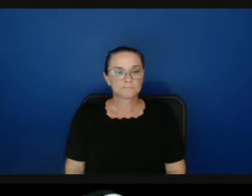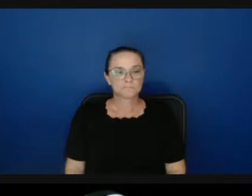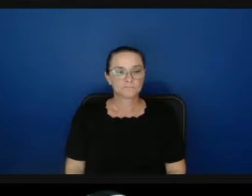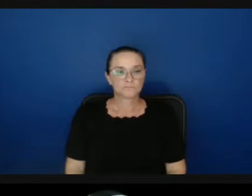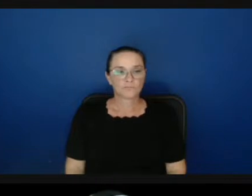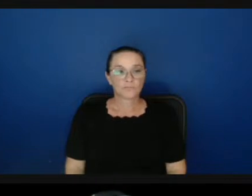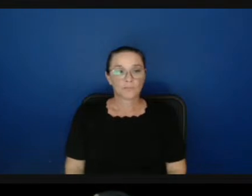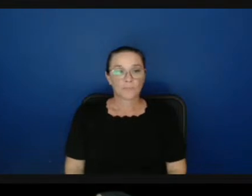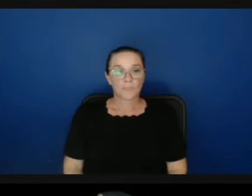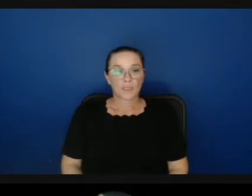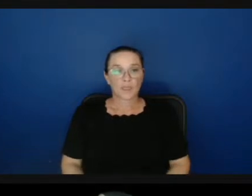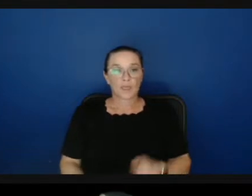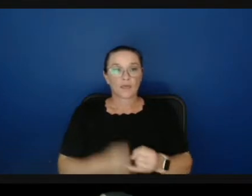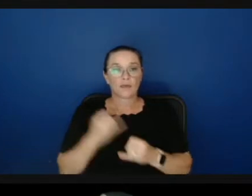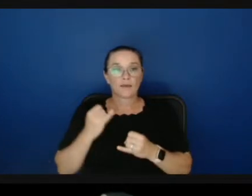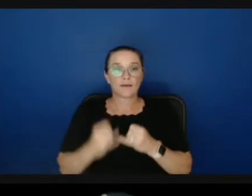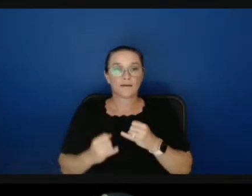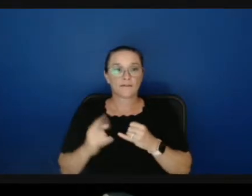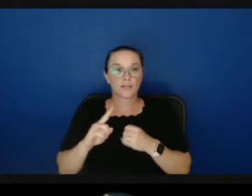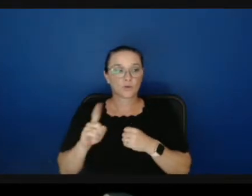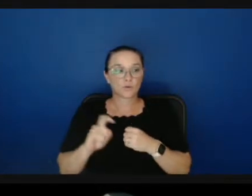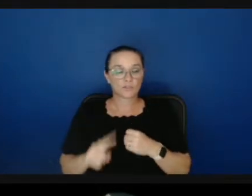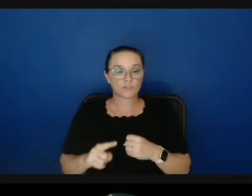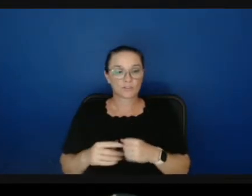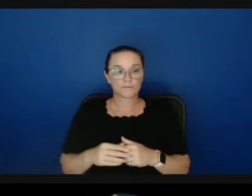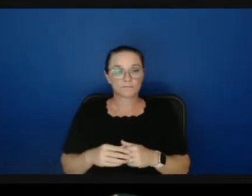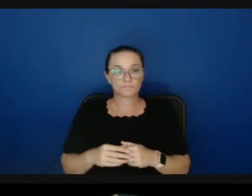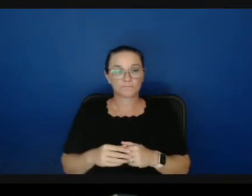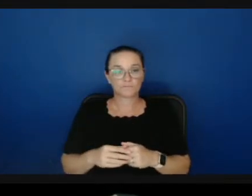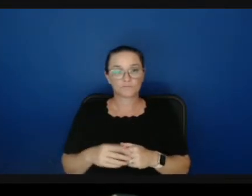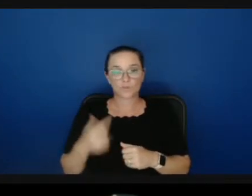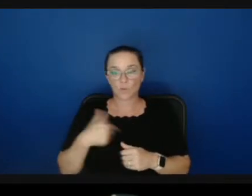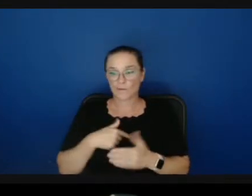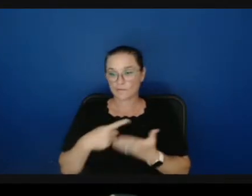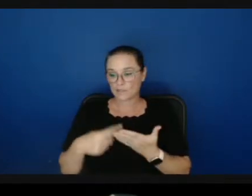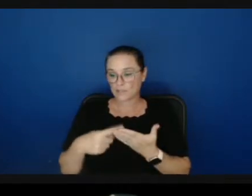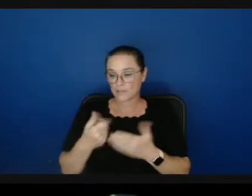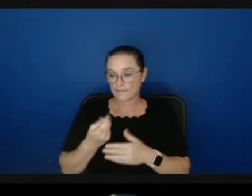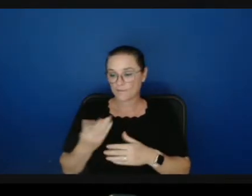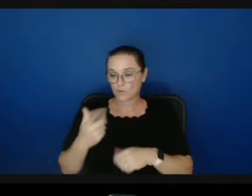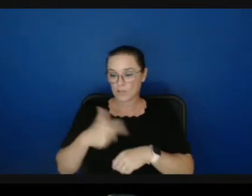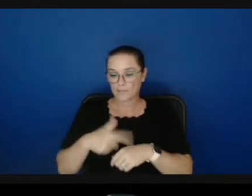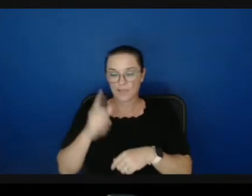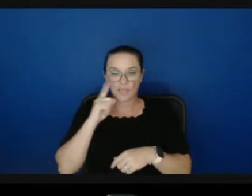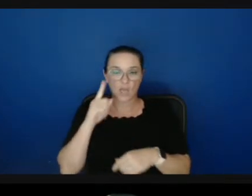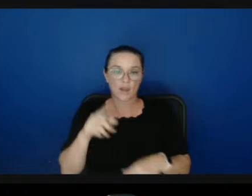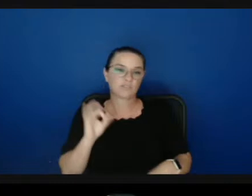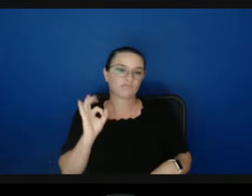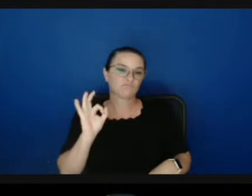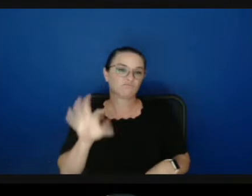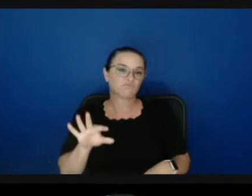Final question for you. We've had this talked about a couple times already, so I figured I'd just throw it in there.